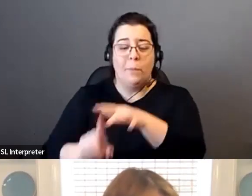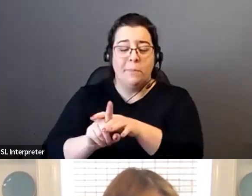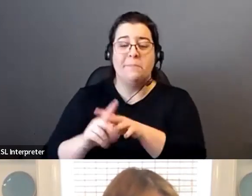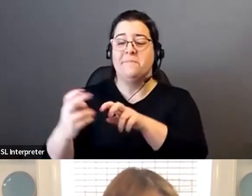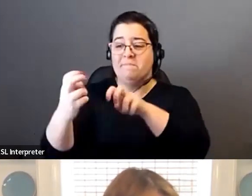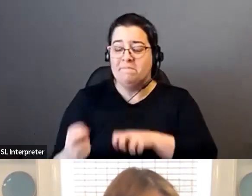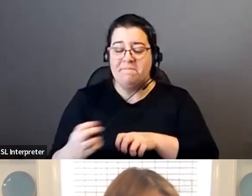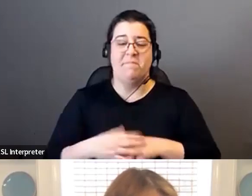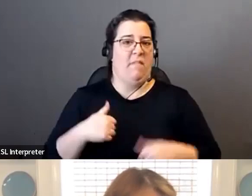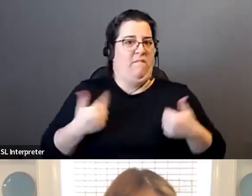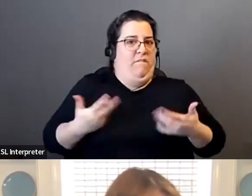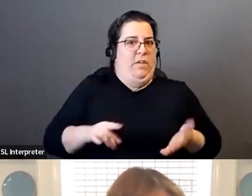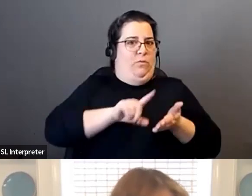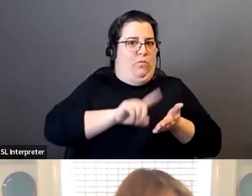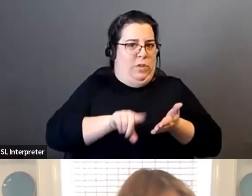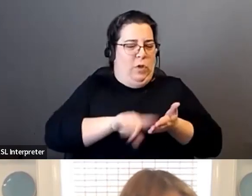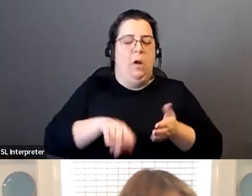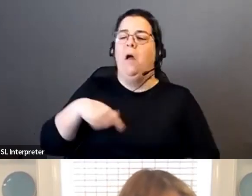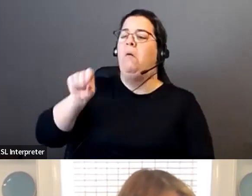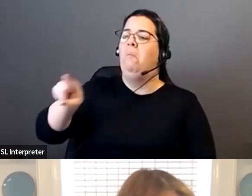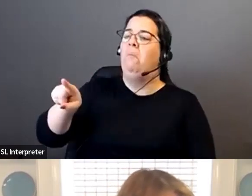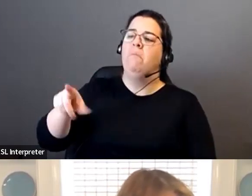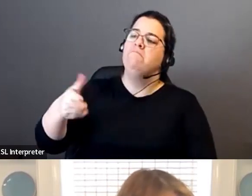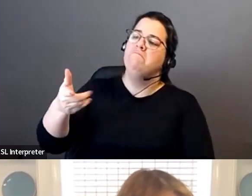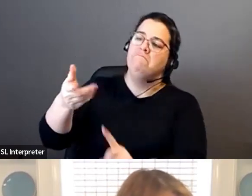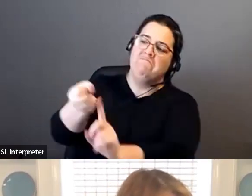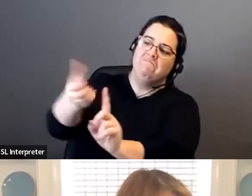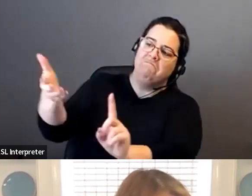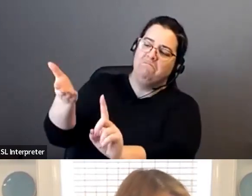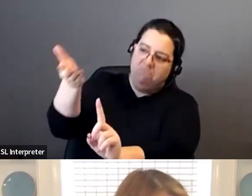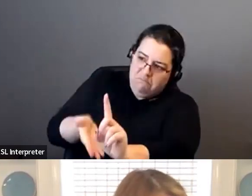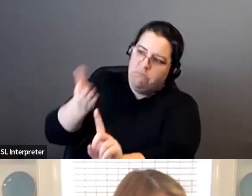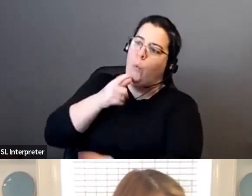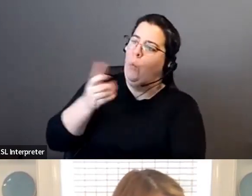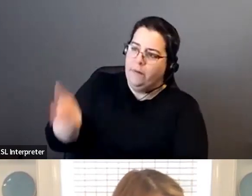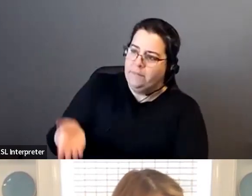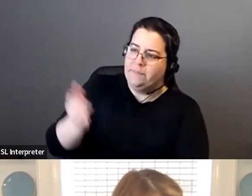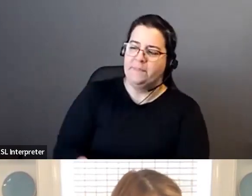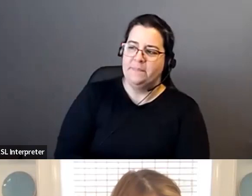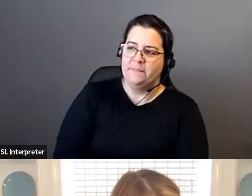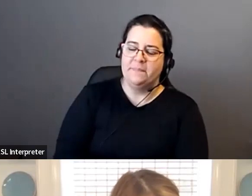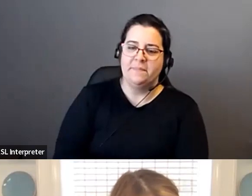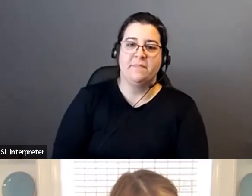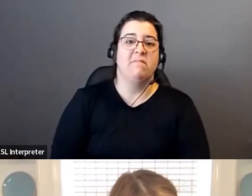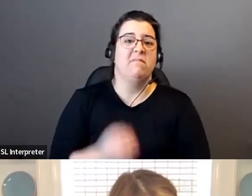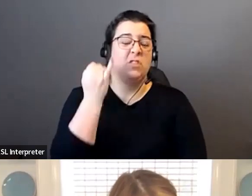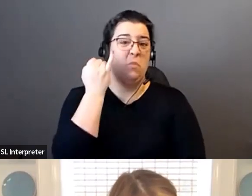question, tell me a little bit about yourself. And just like if I'm doing an hour-long conversation, the first 15